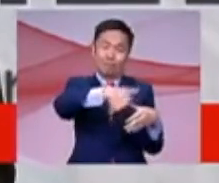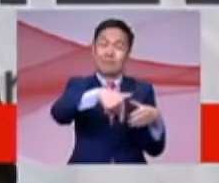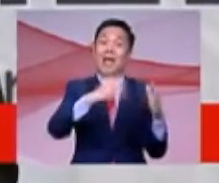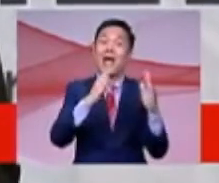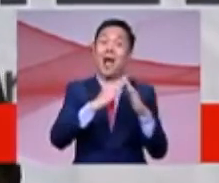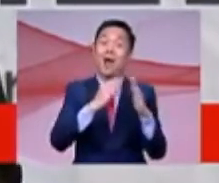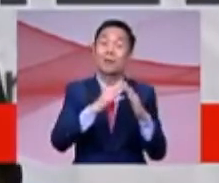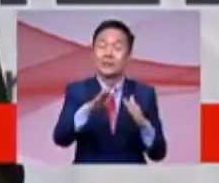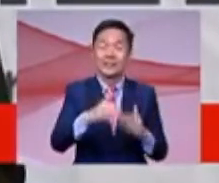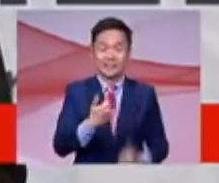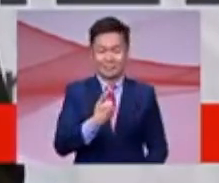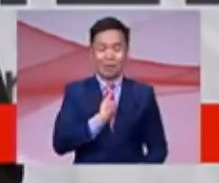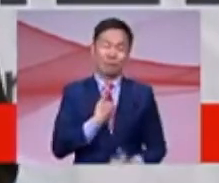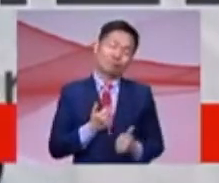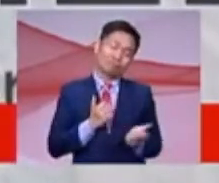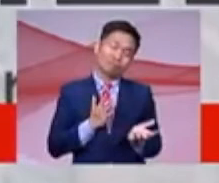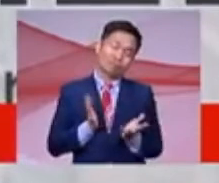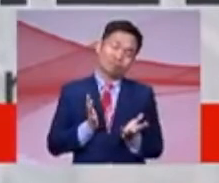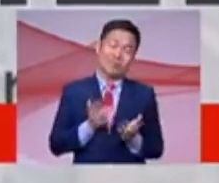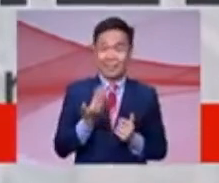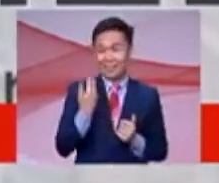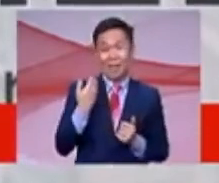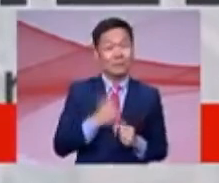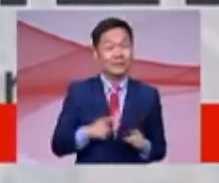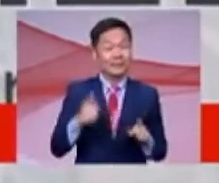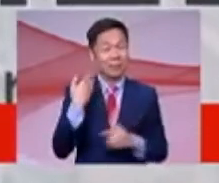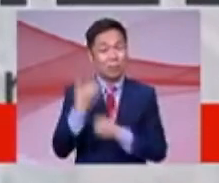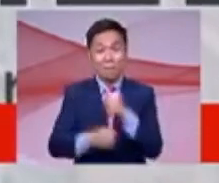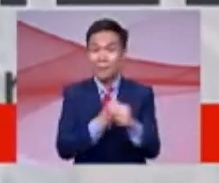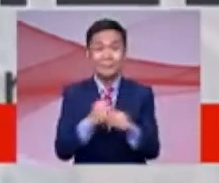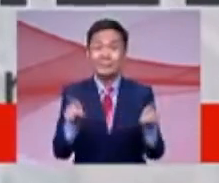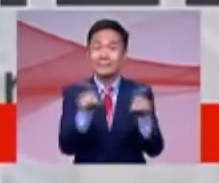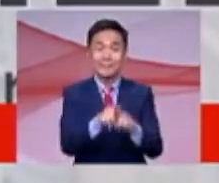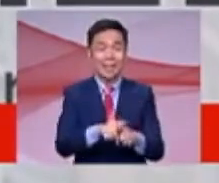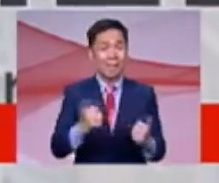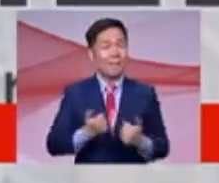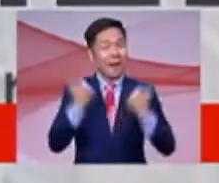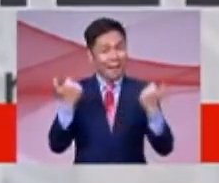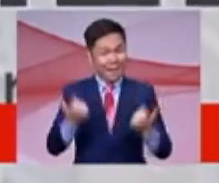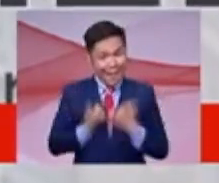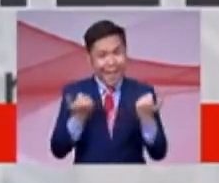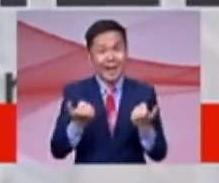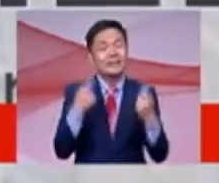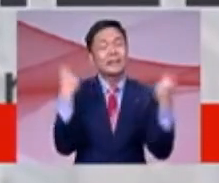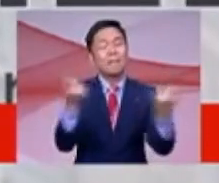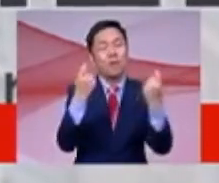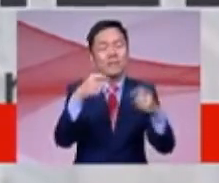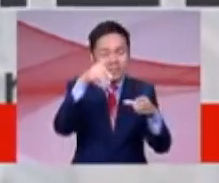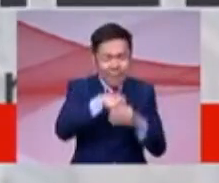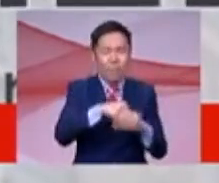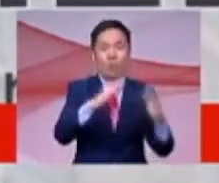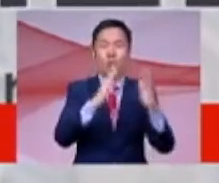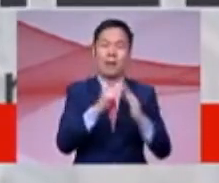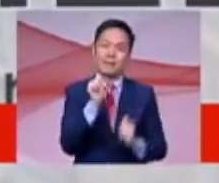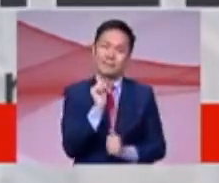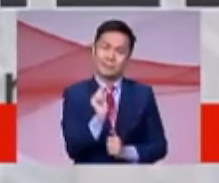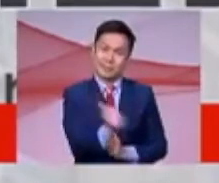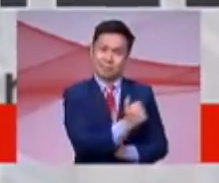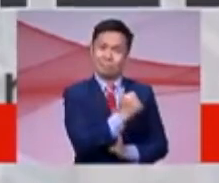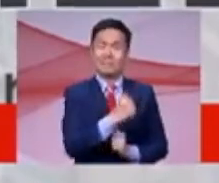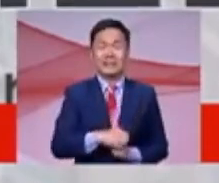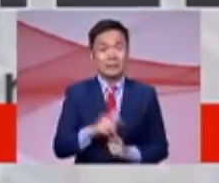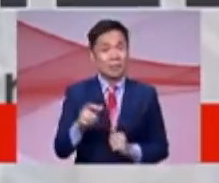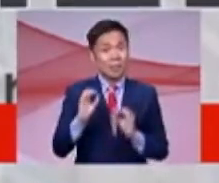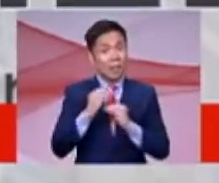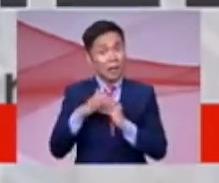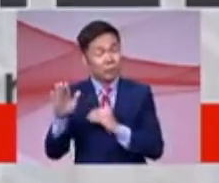Raya among yourself. Just like last year, we did the same and we can contain the infection. Last year, after Hari Raya, there was no surge